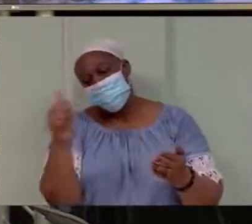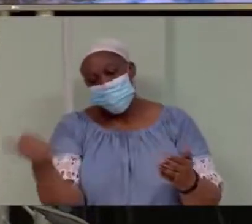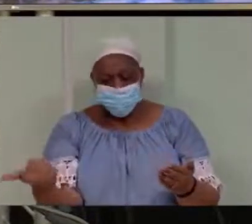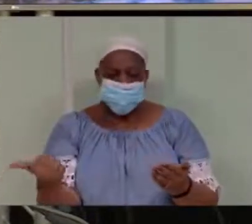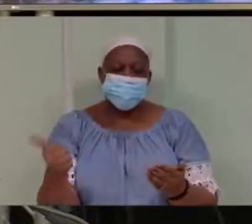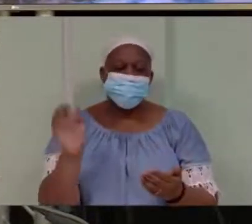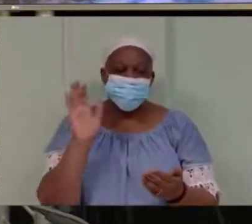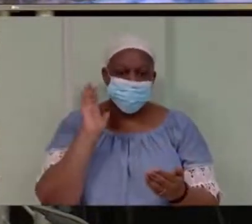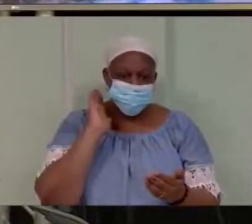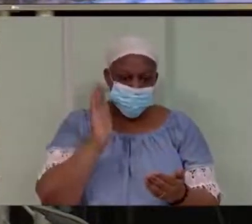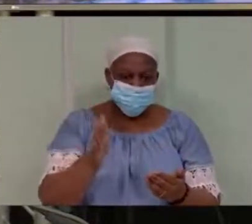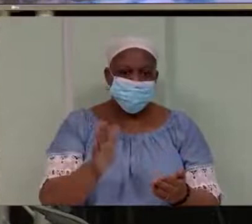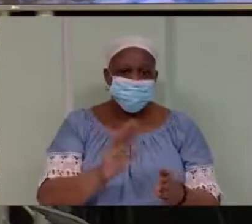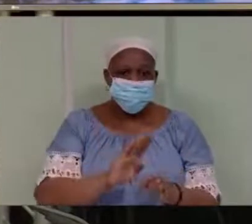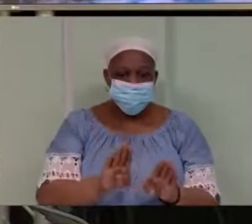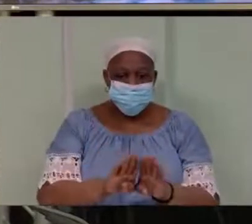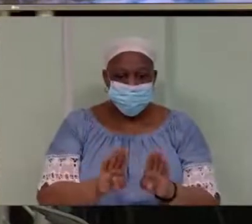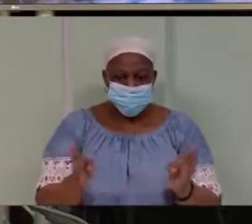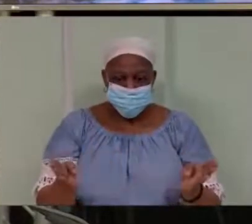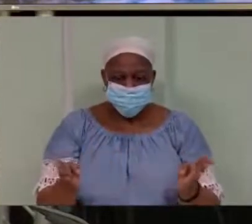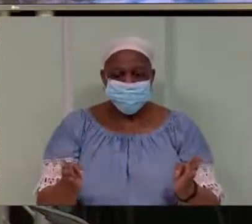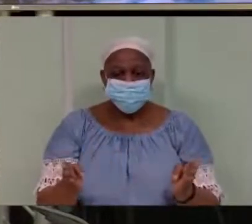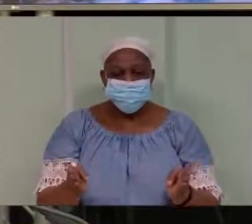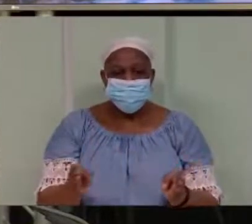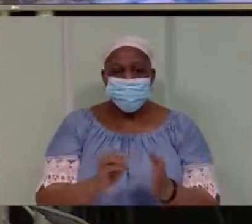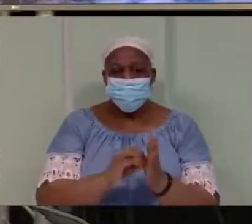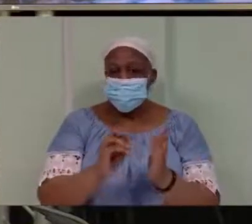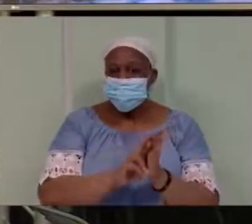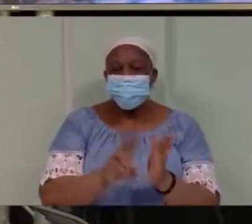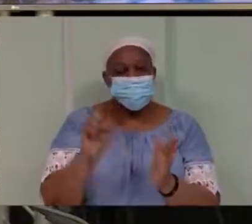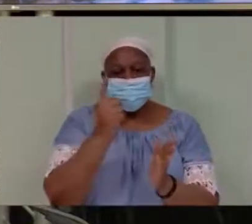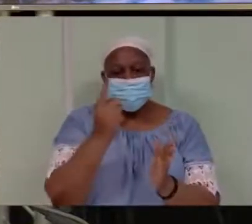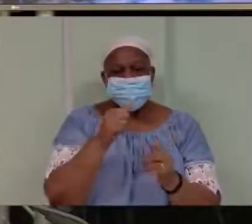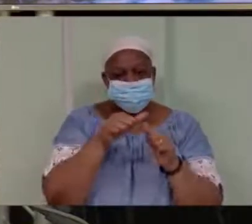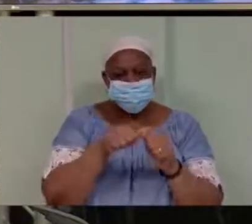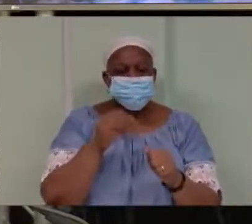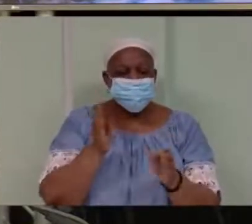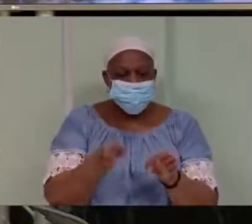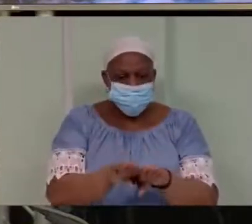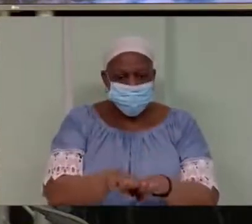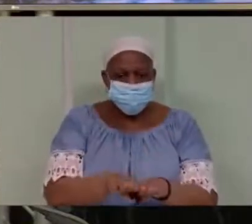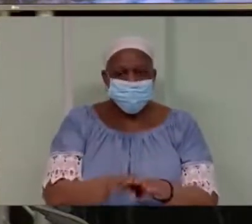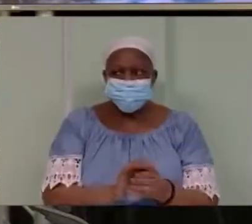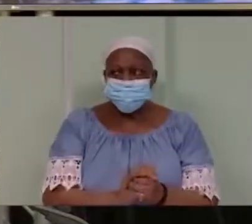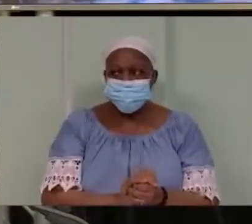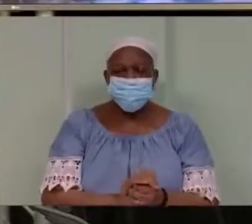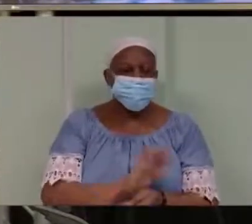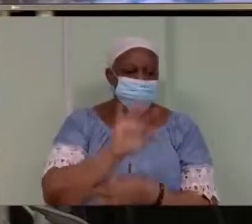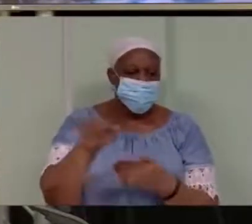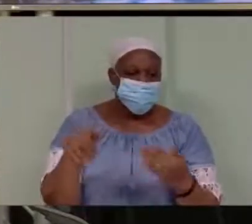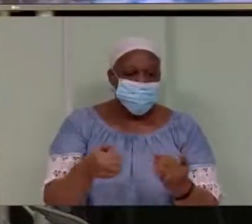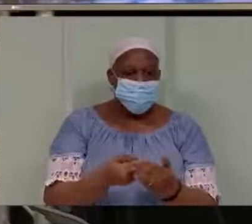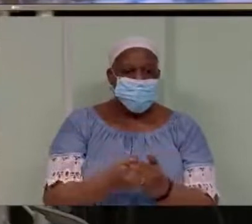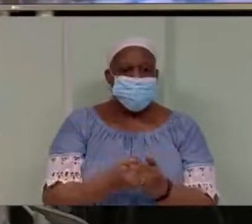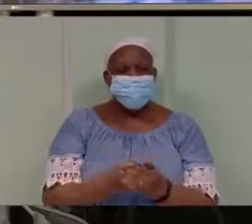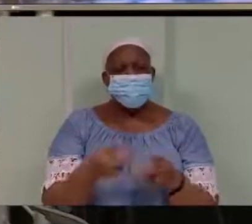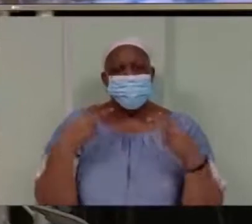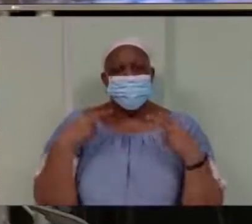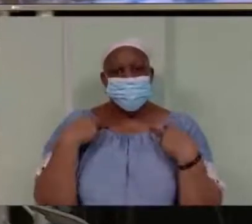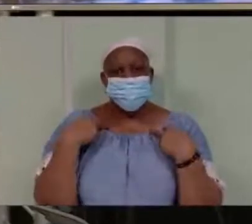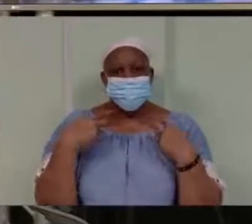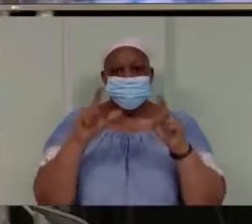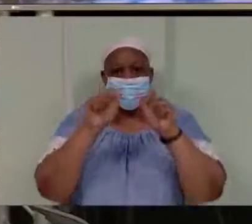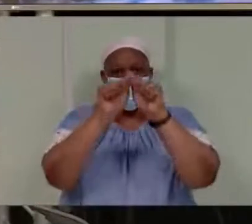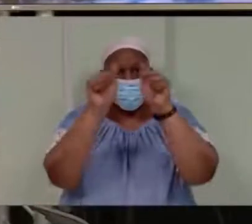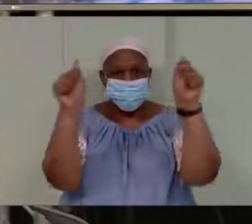reopened shortly at each approved center a certificate of approval will be posted